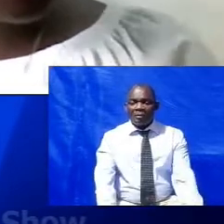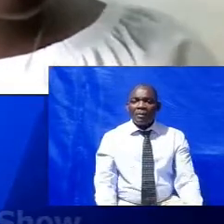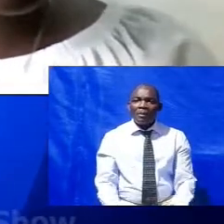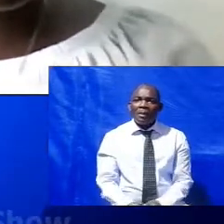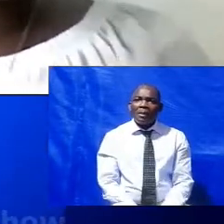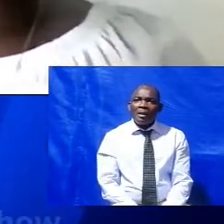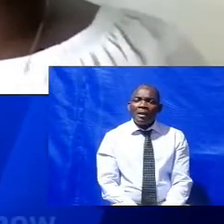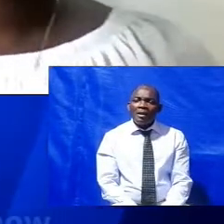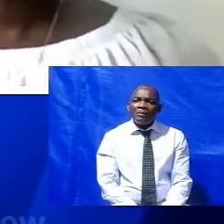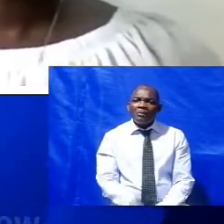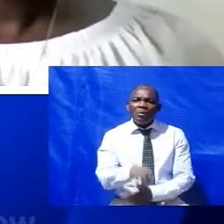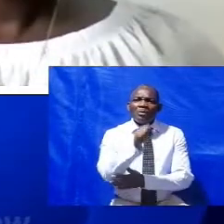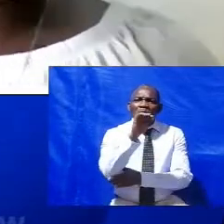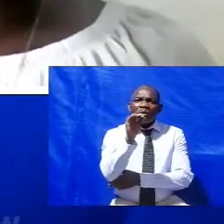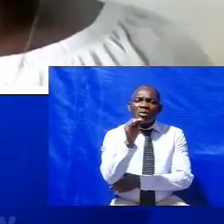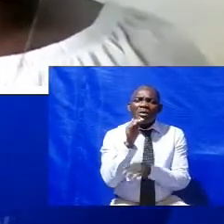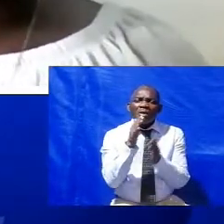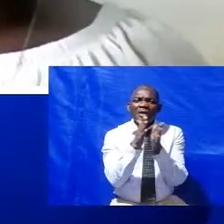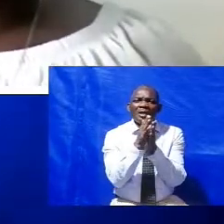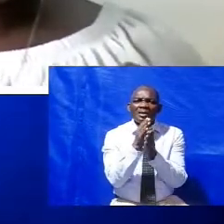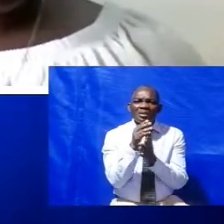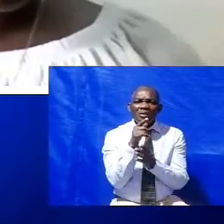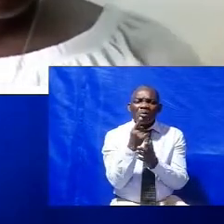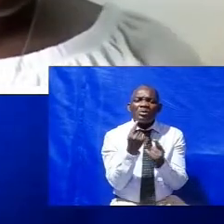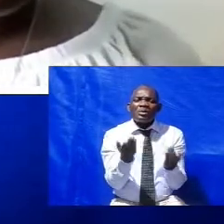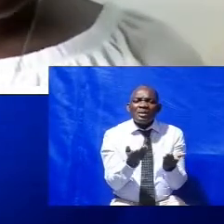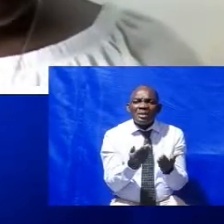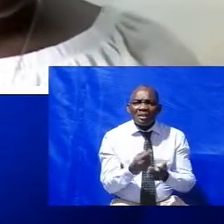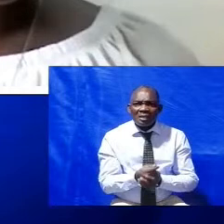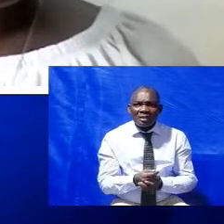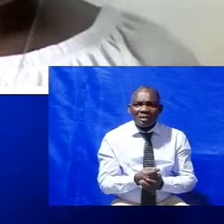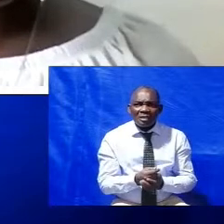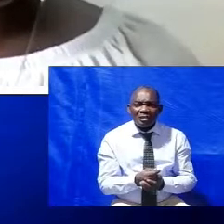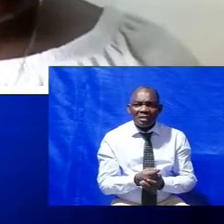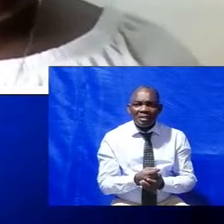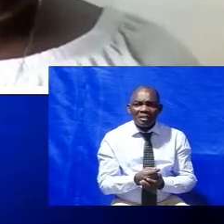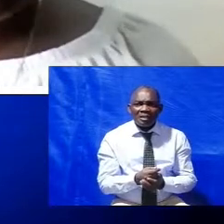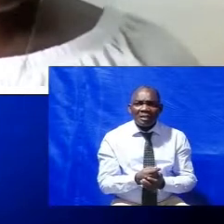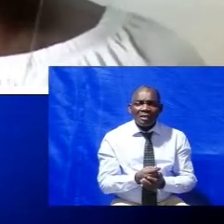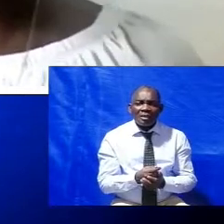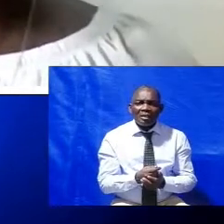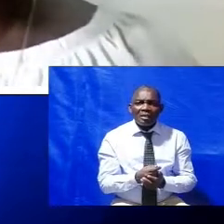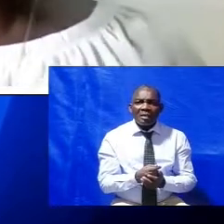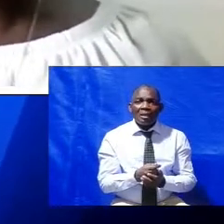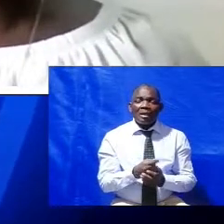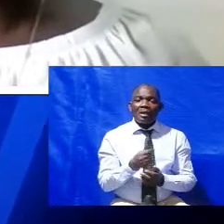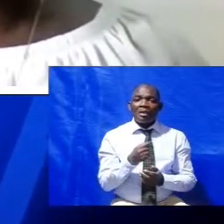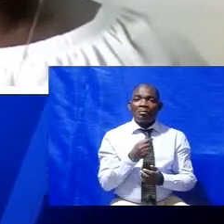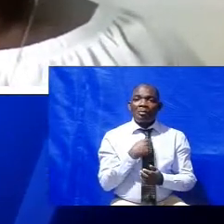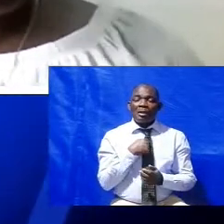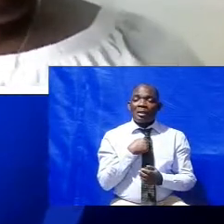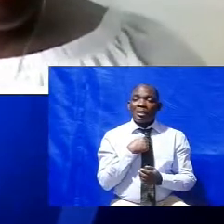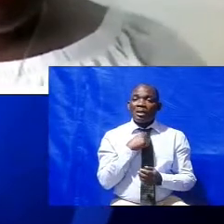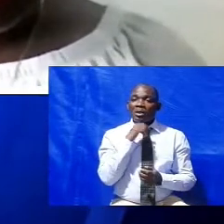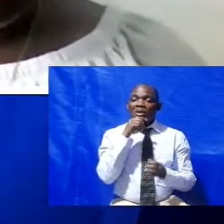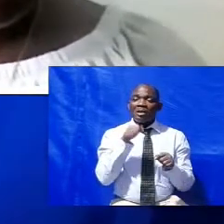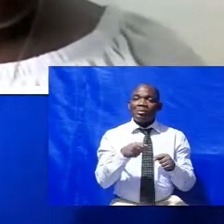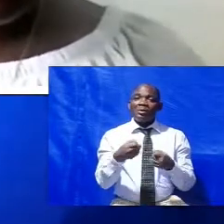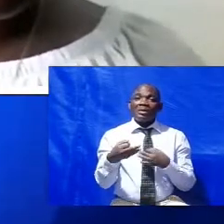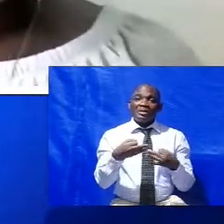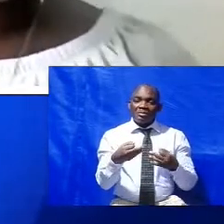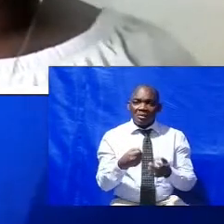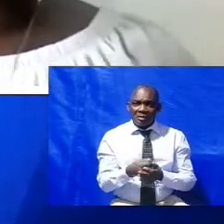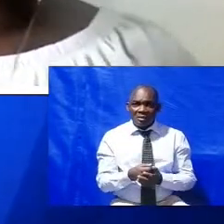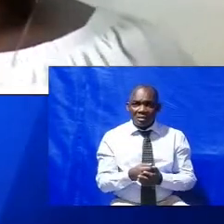main university somewhere. So they asked me, what am I doing in that bed? And I couldn't even